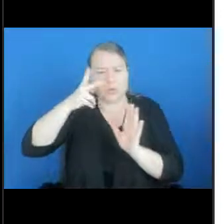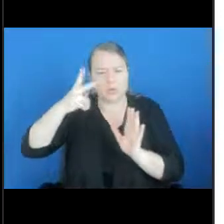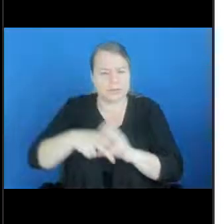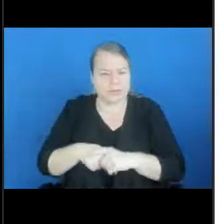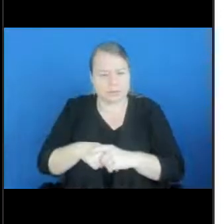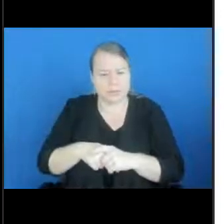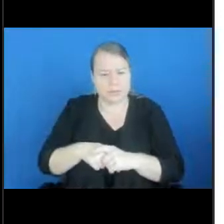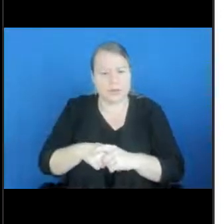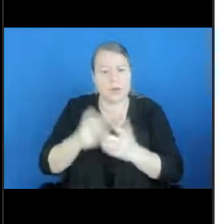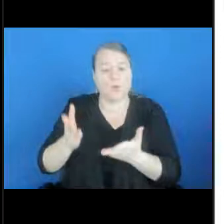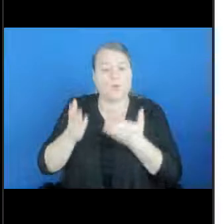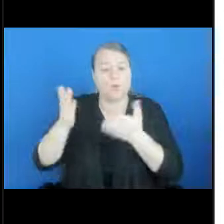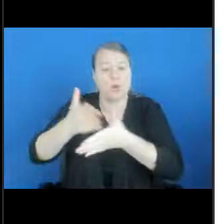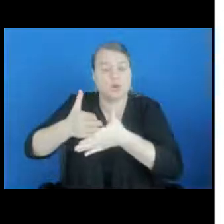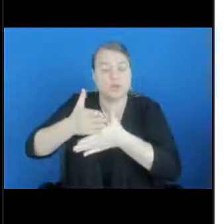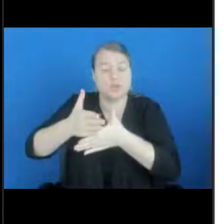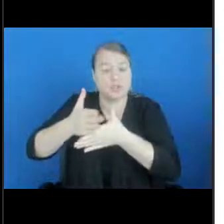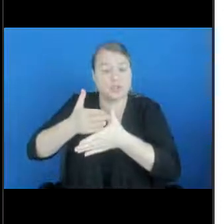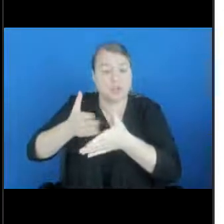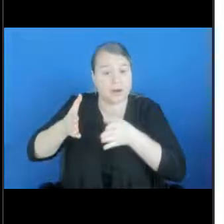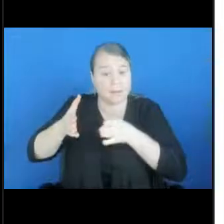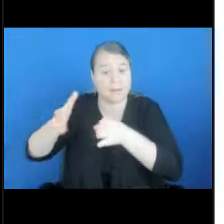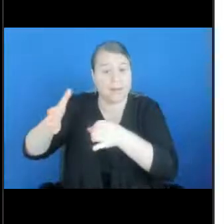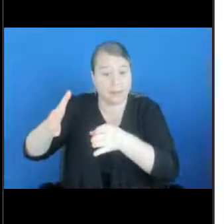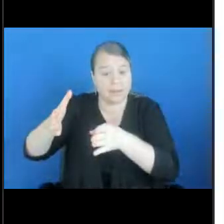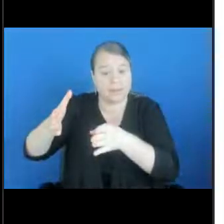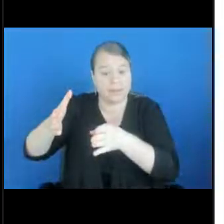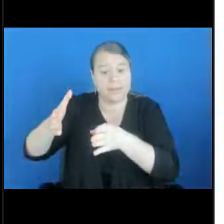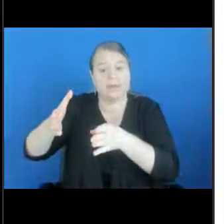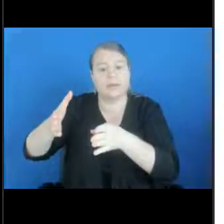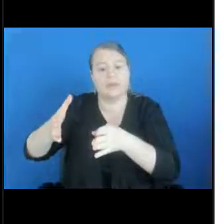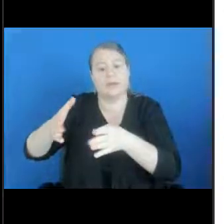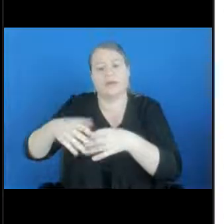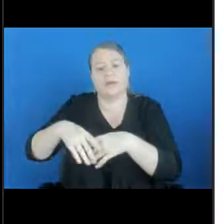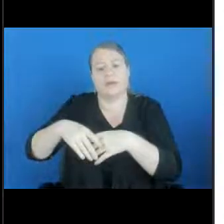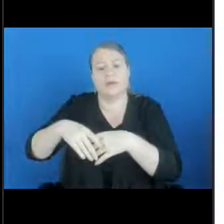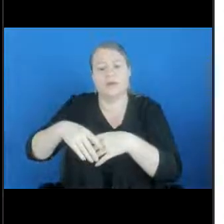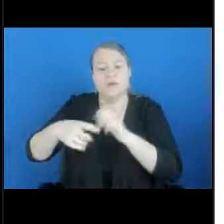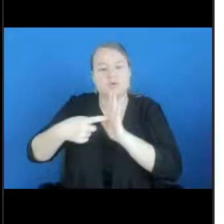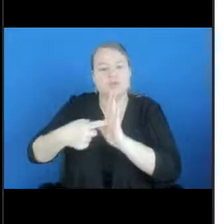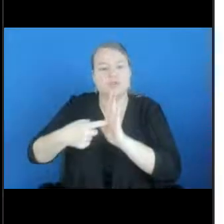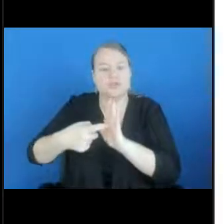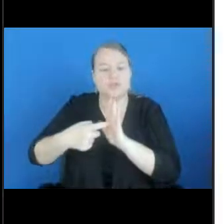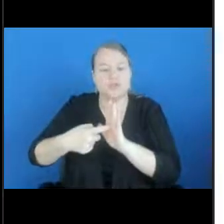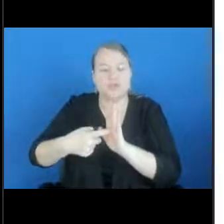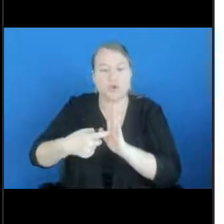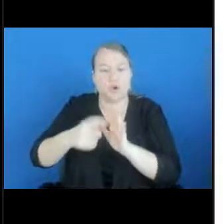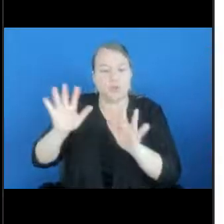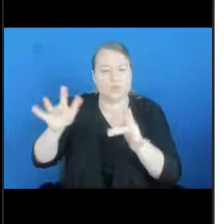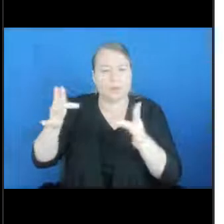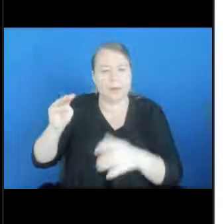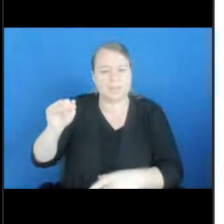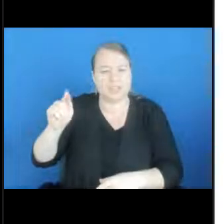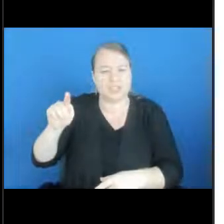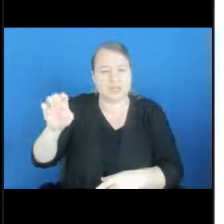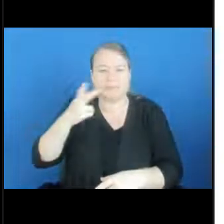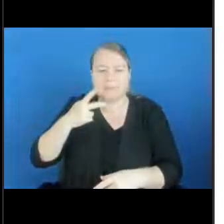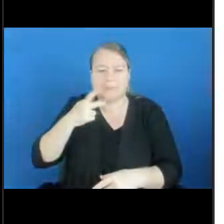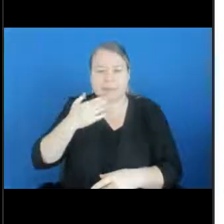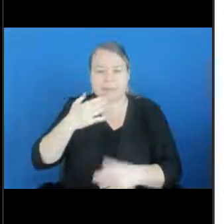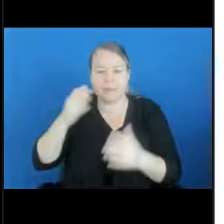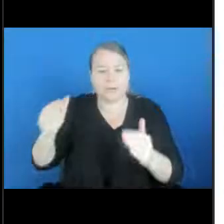The proposed shared use path and sidewalk, or urban shared use path, are shown in the bright magenta color. The proposed grass